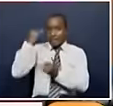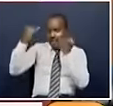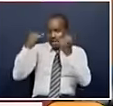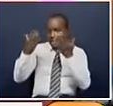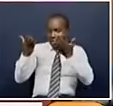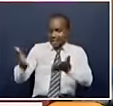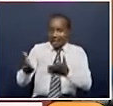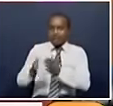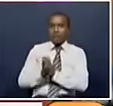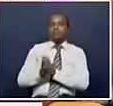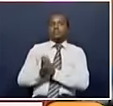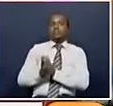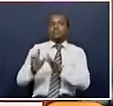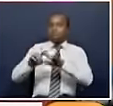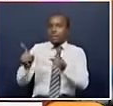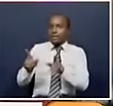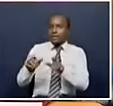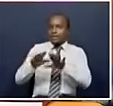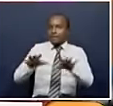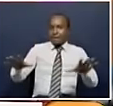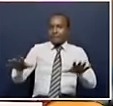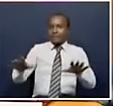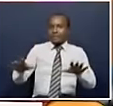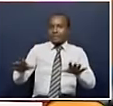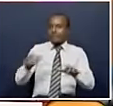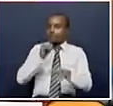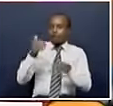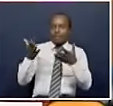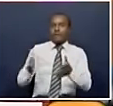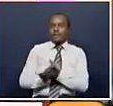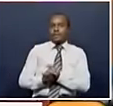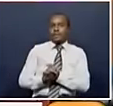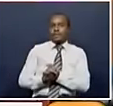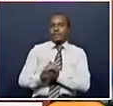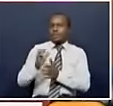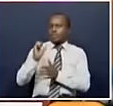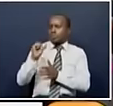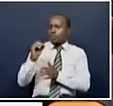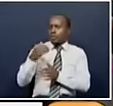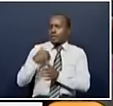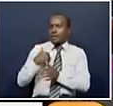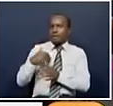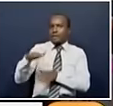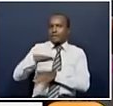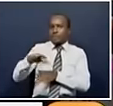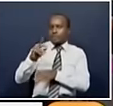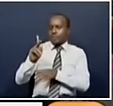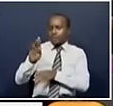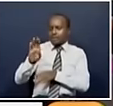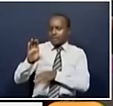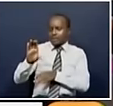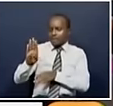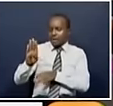that you have this brilliant idea, but the market is just not there. So is there room from the KCB Foundation